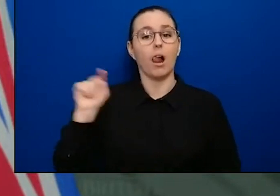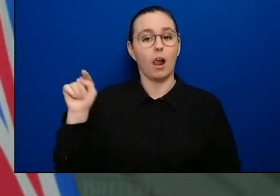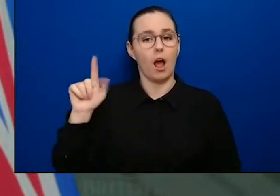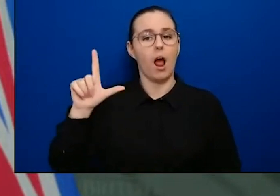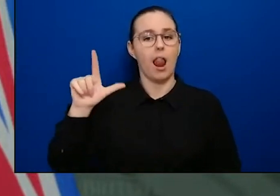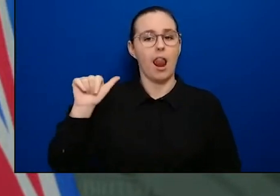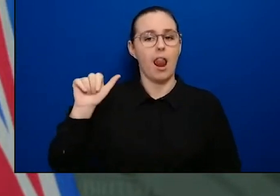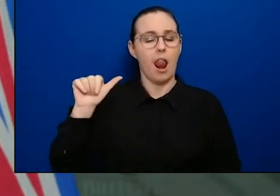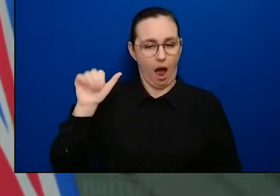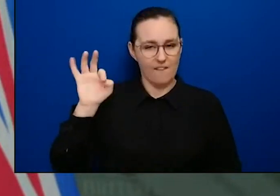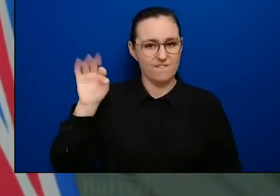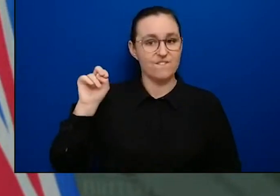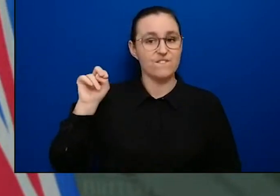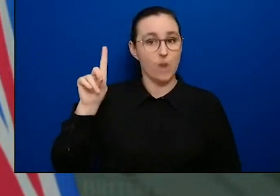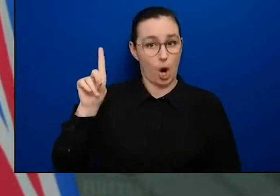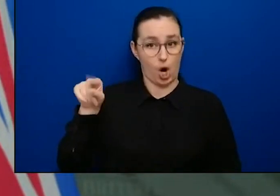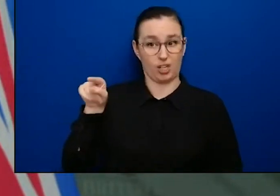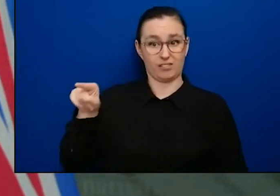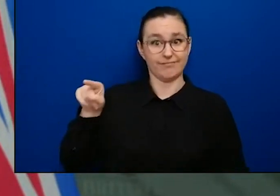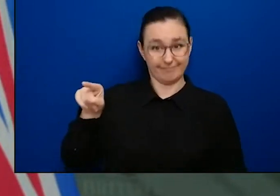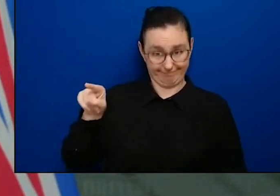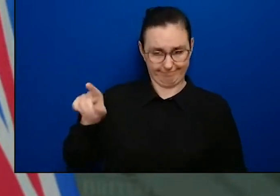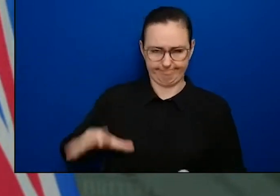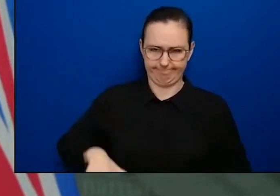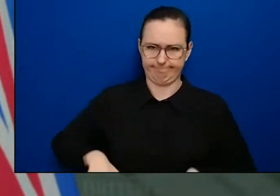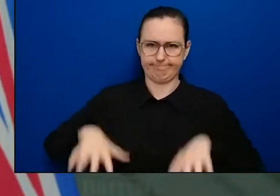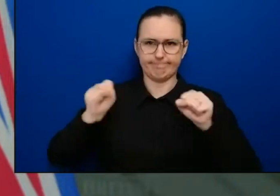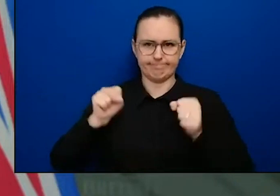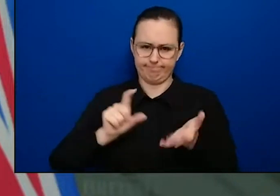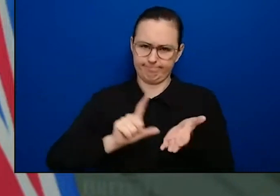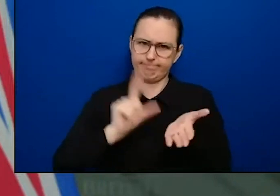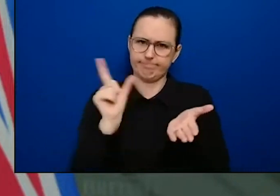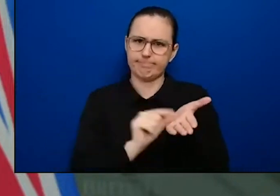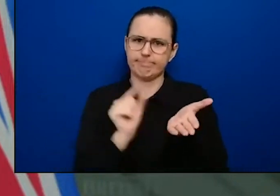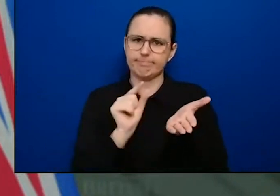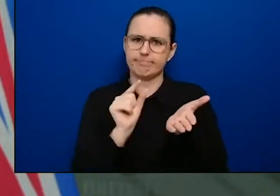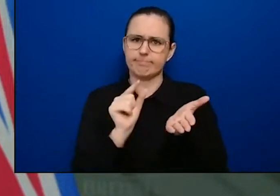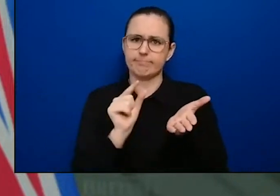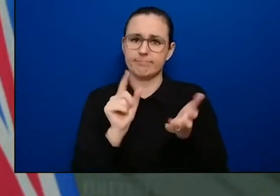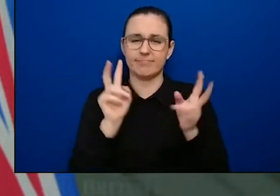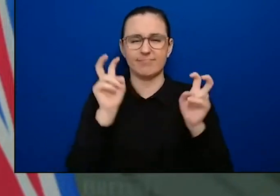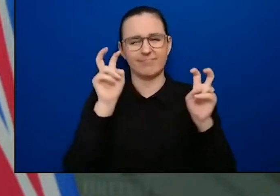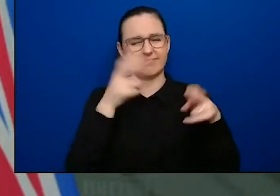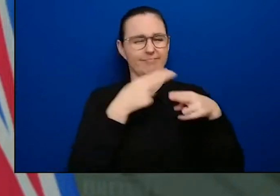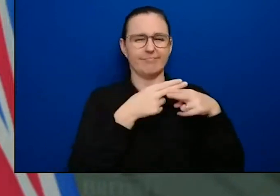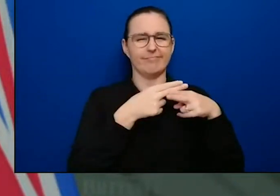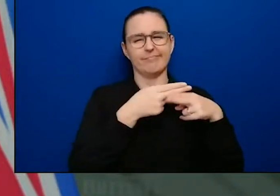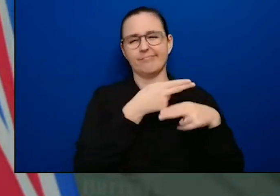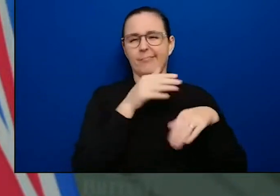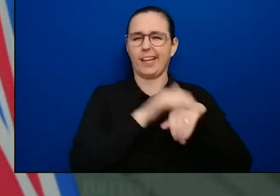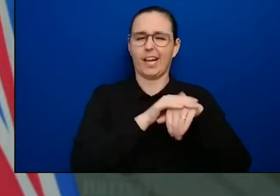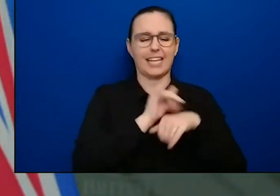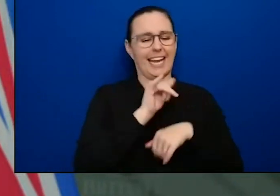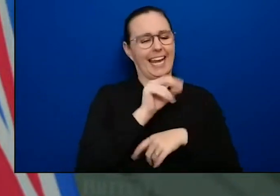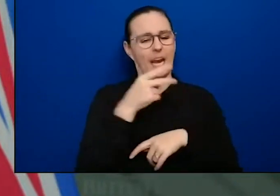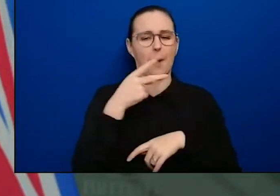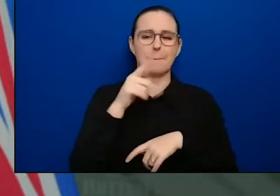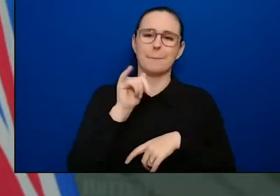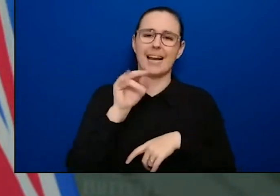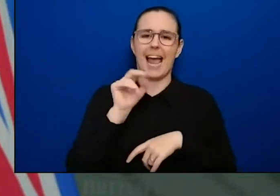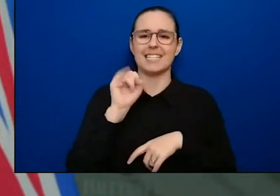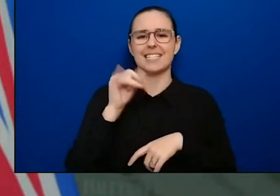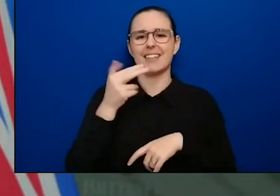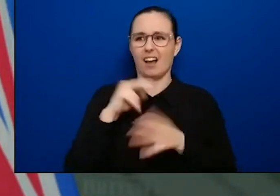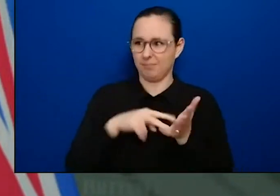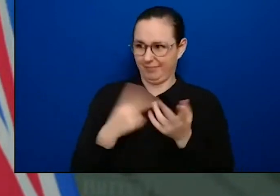confirmed widespread Indigenous-specific racism, stereotyping, and discrimination within the healthcare system in BC. We will